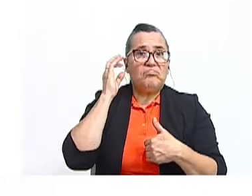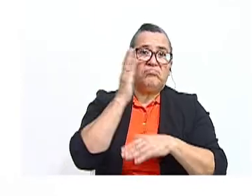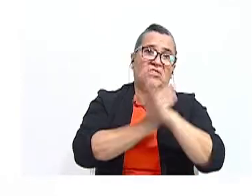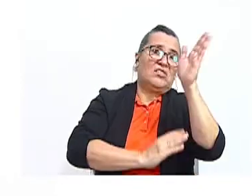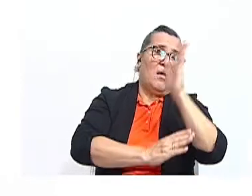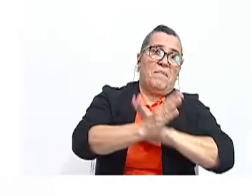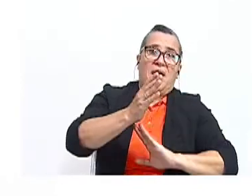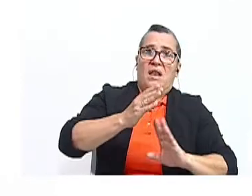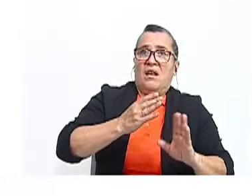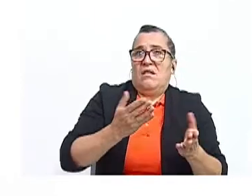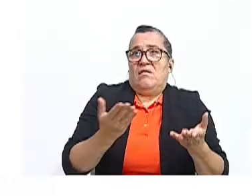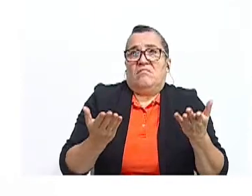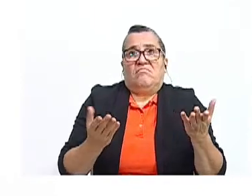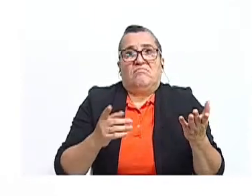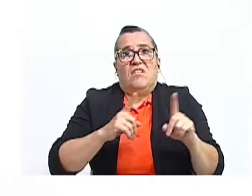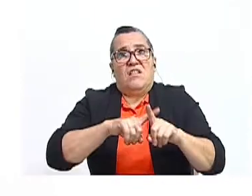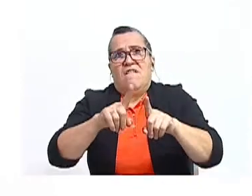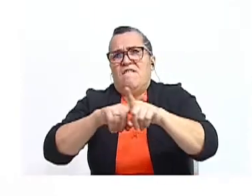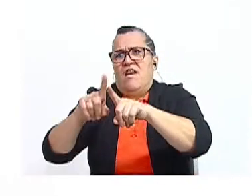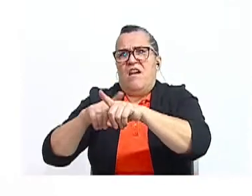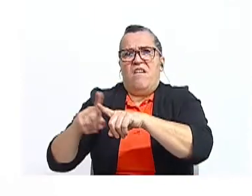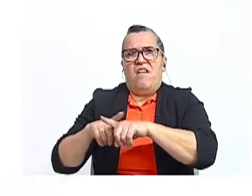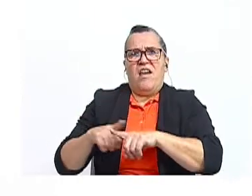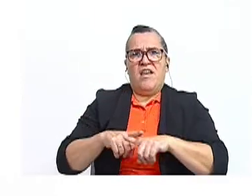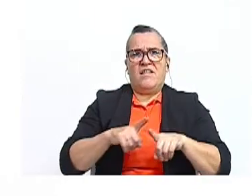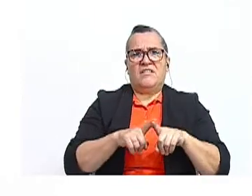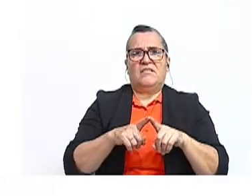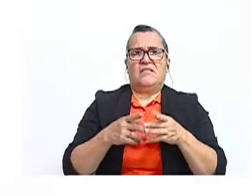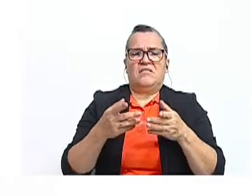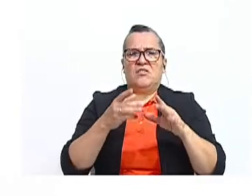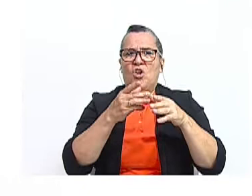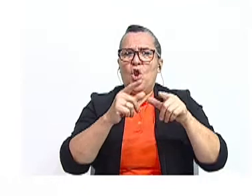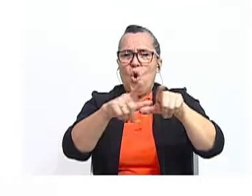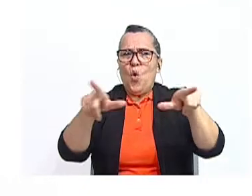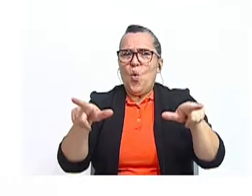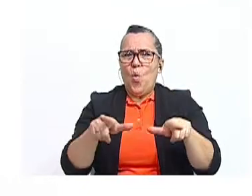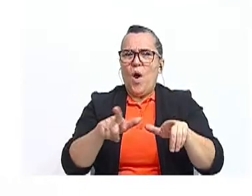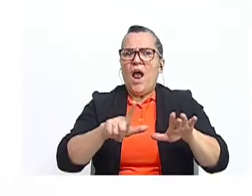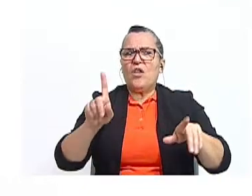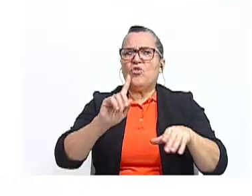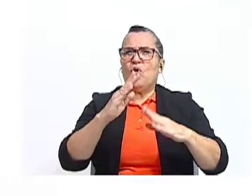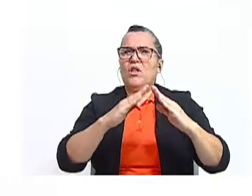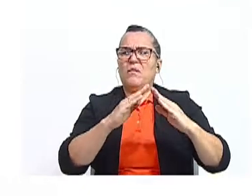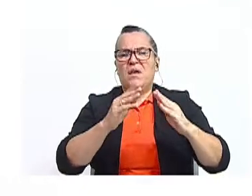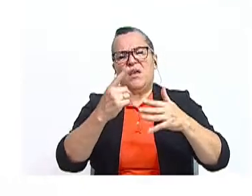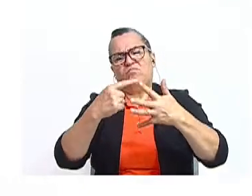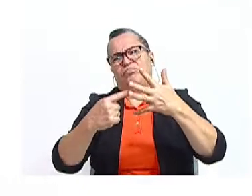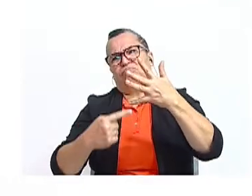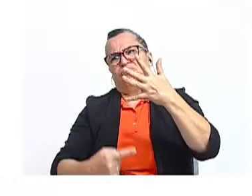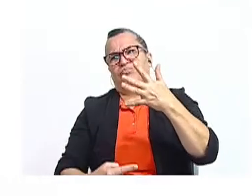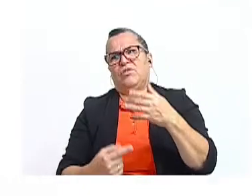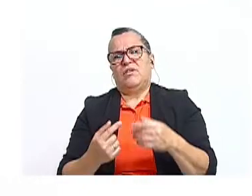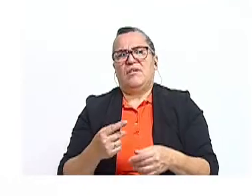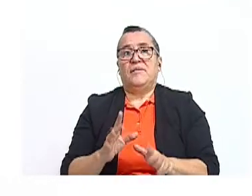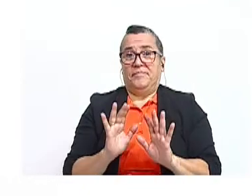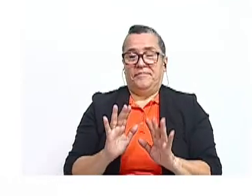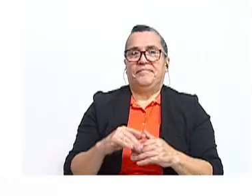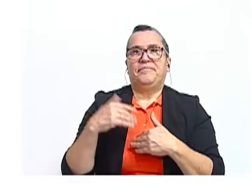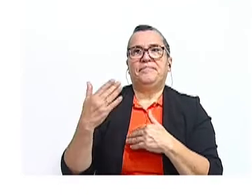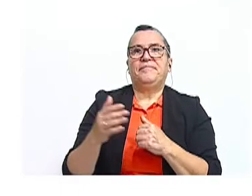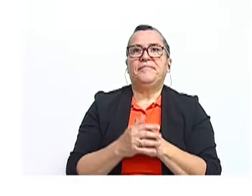health differences, graphic location, and lots of other themes.